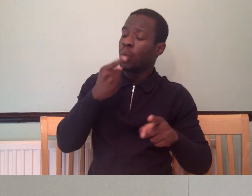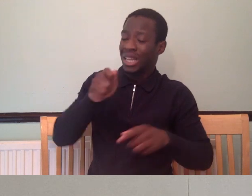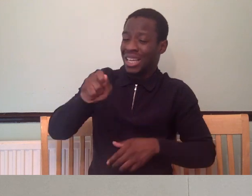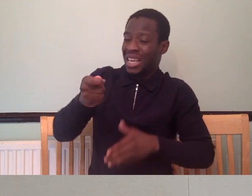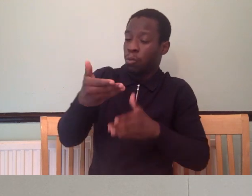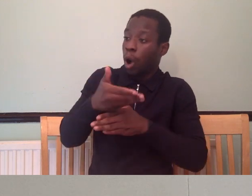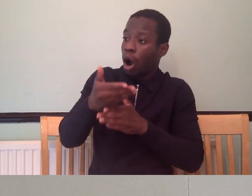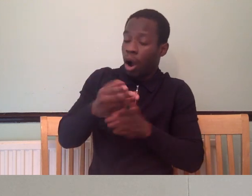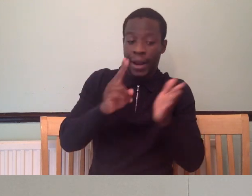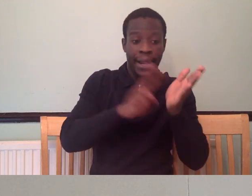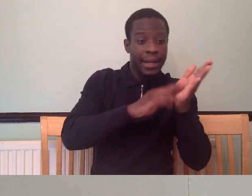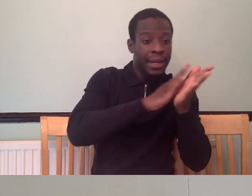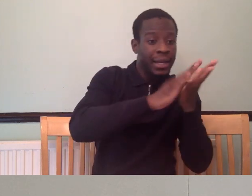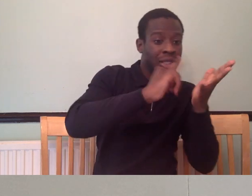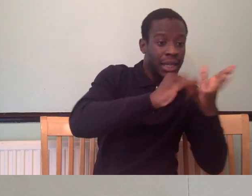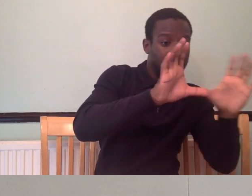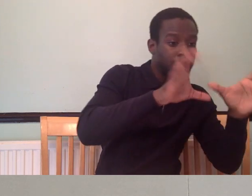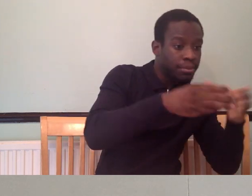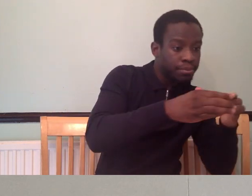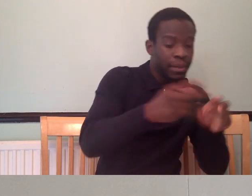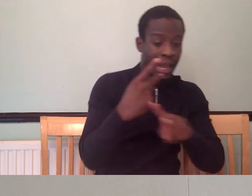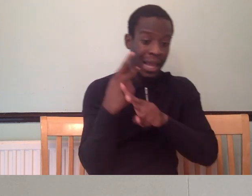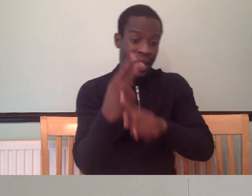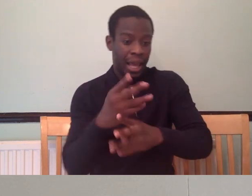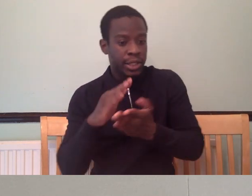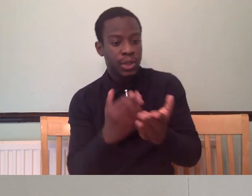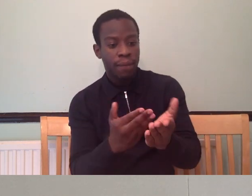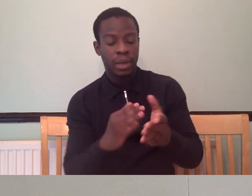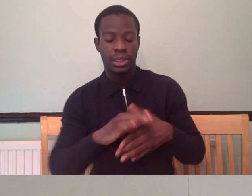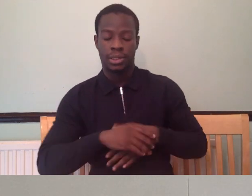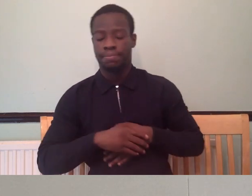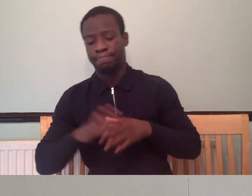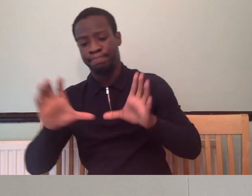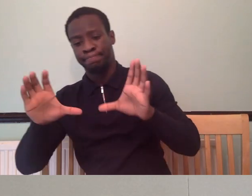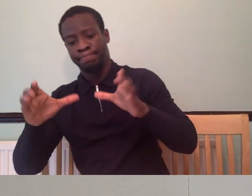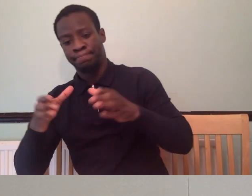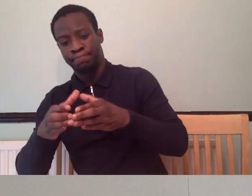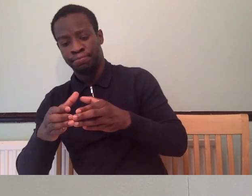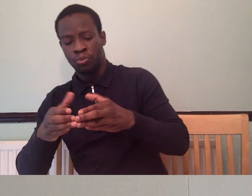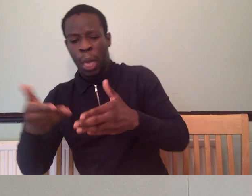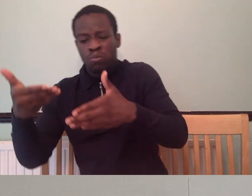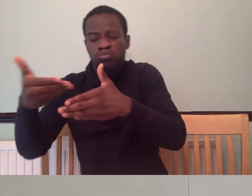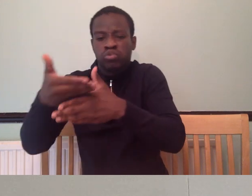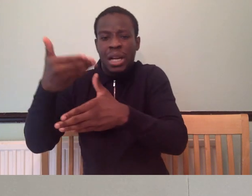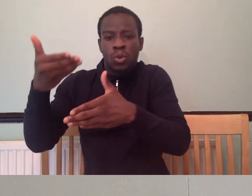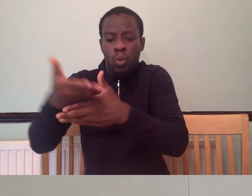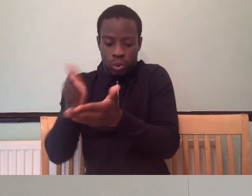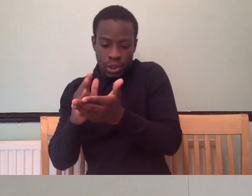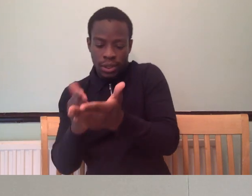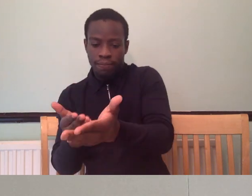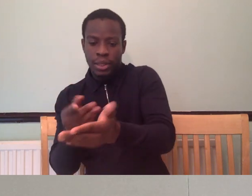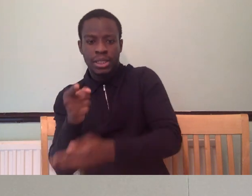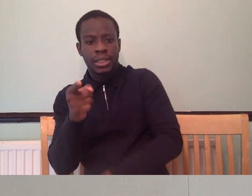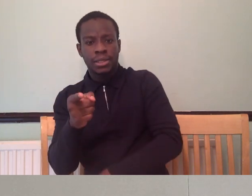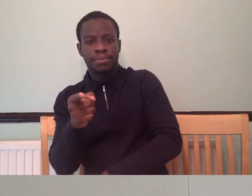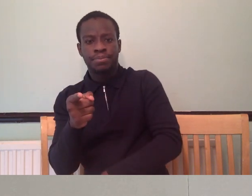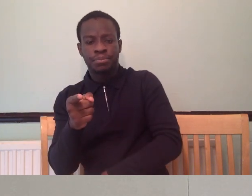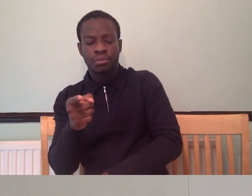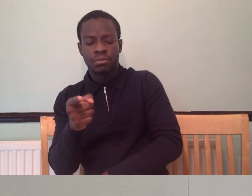in the NHS, through the caring services, through the practical services that